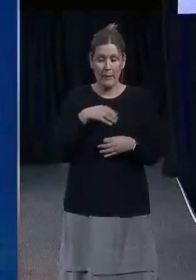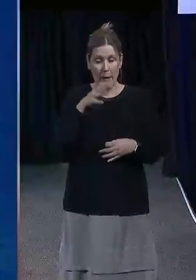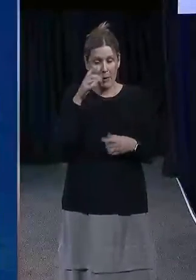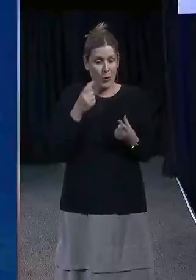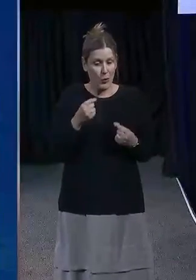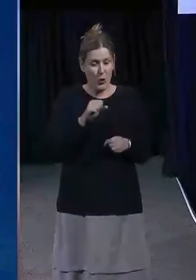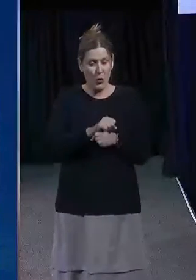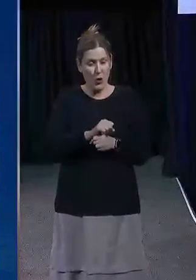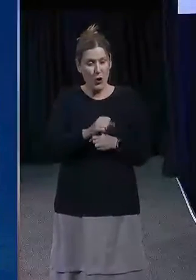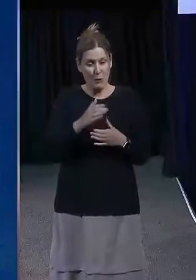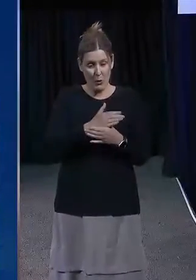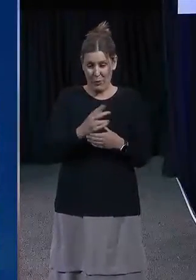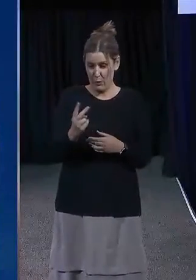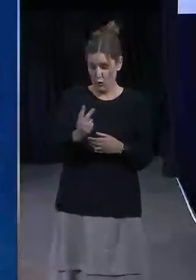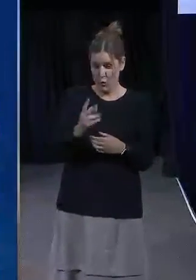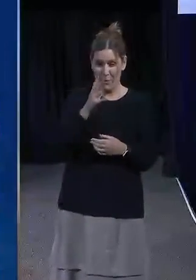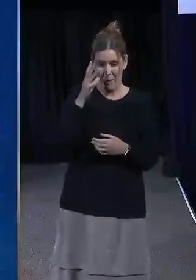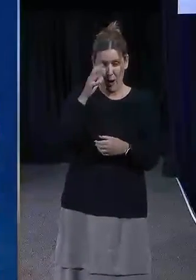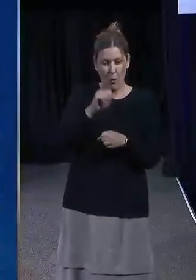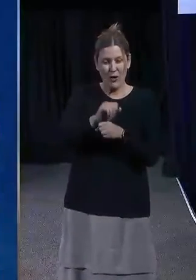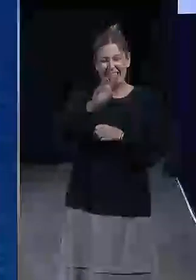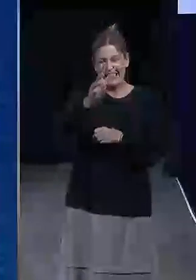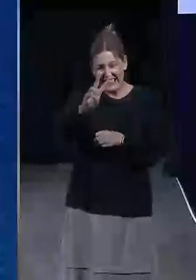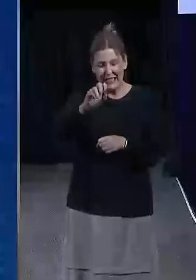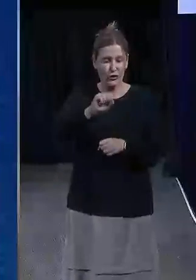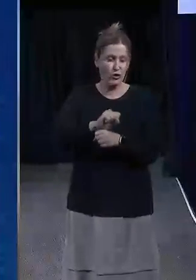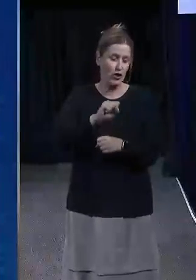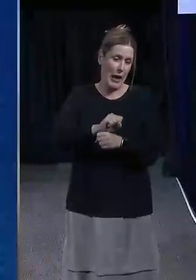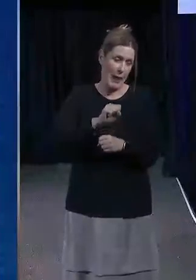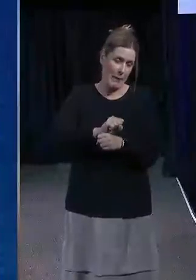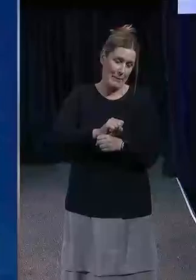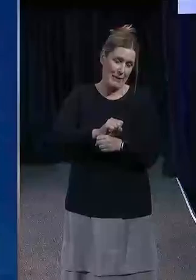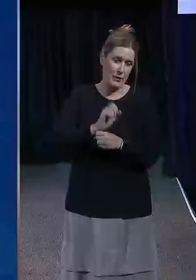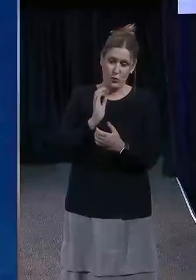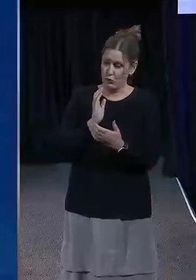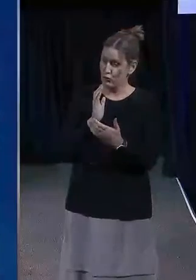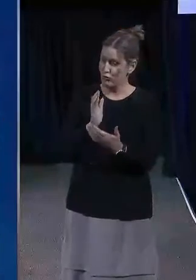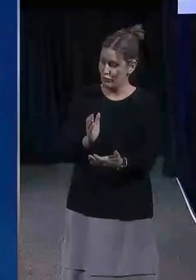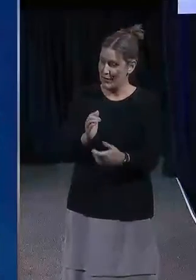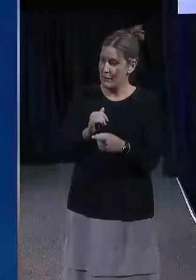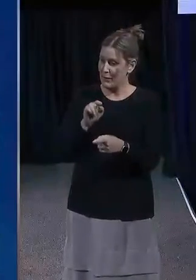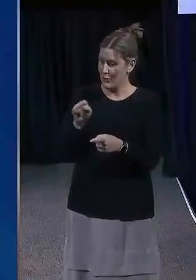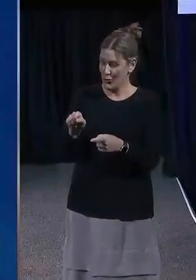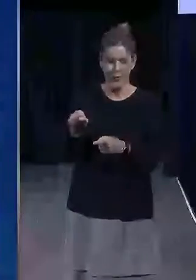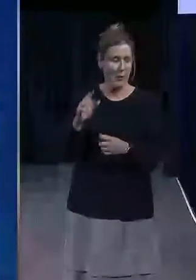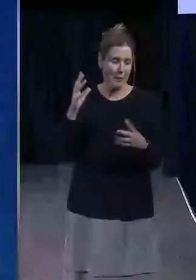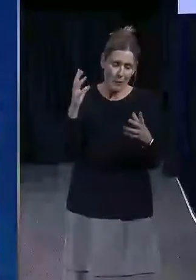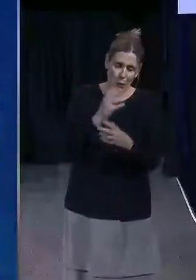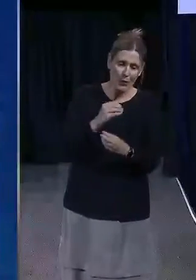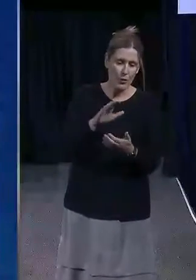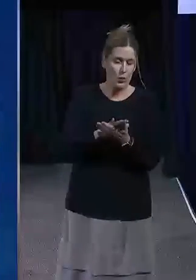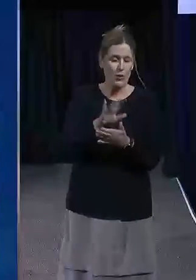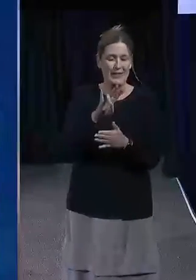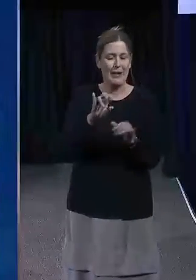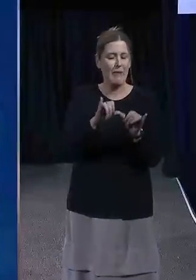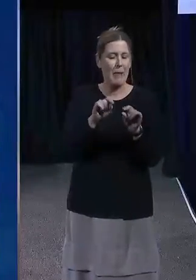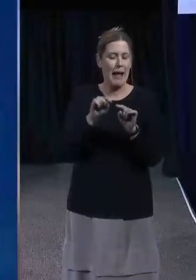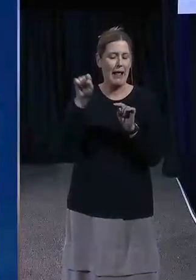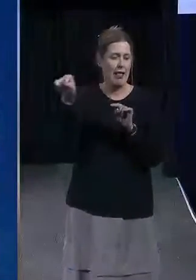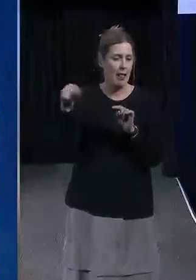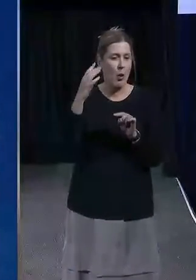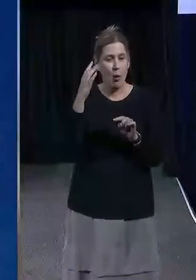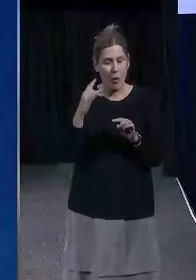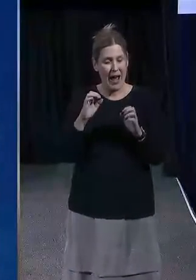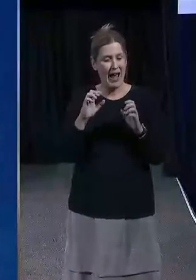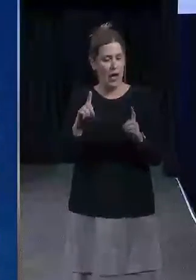6 jobs between them in order to get me to this bucolic, beautiful school 7 miles away. Why? Because education was